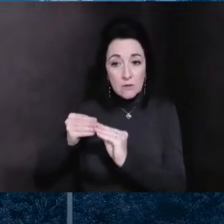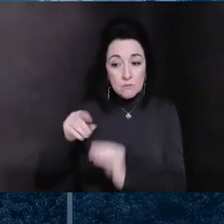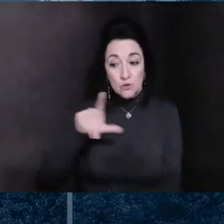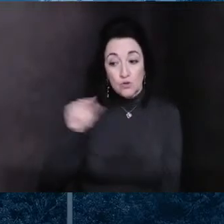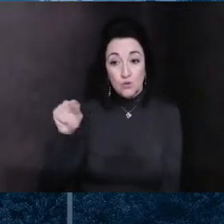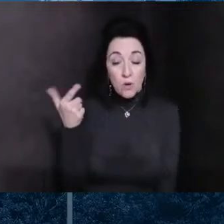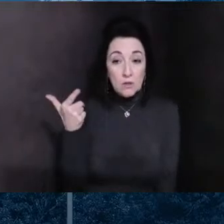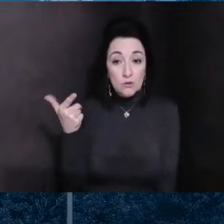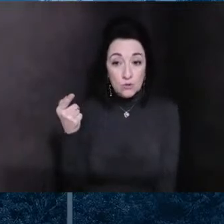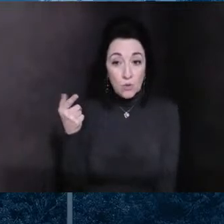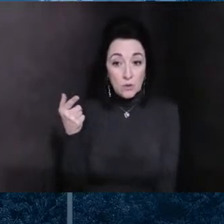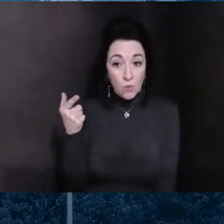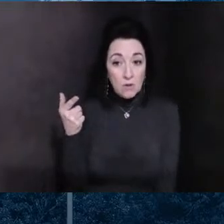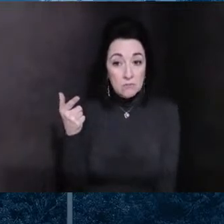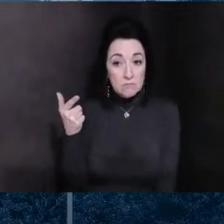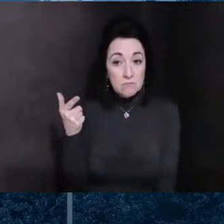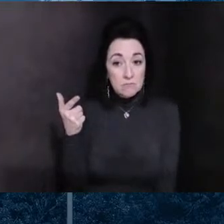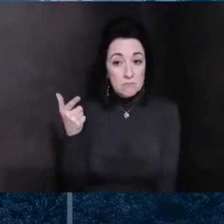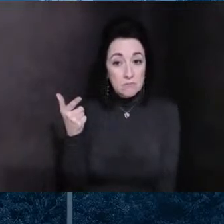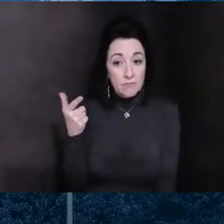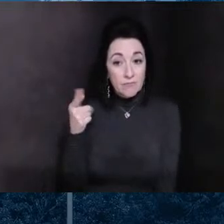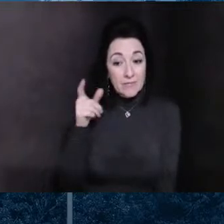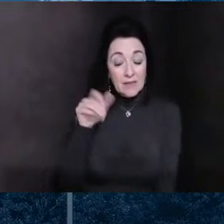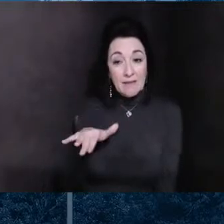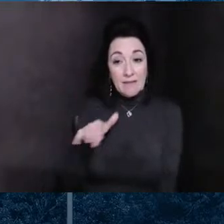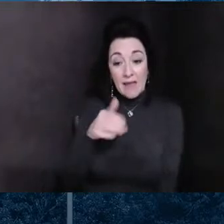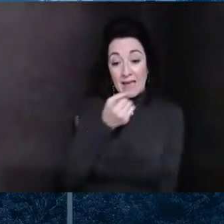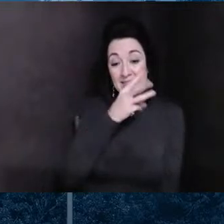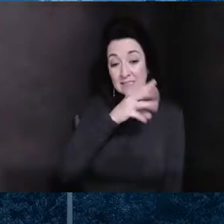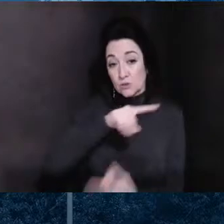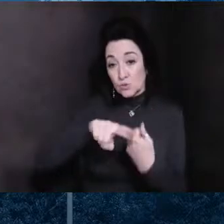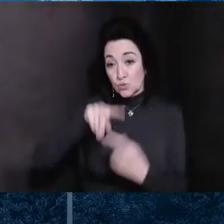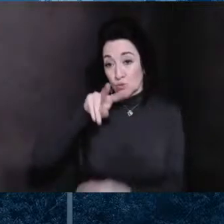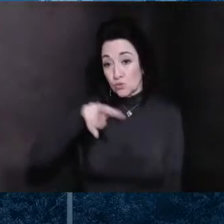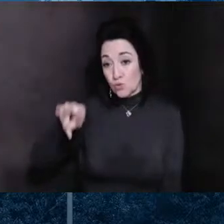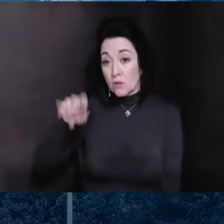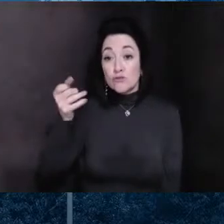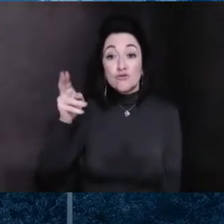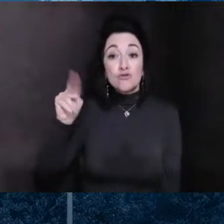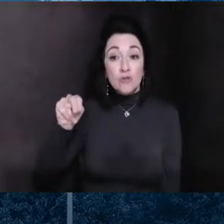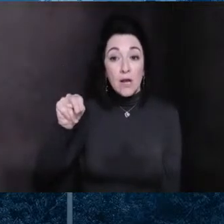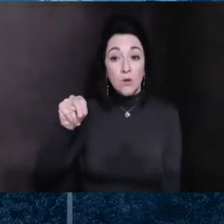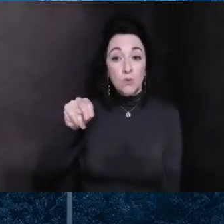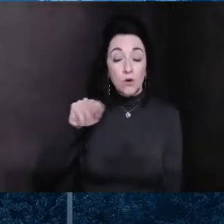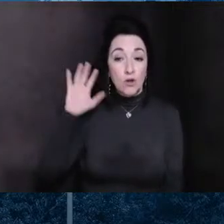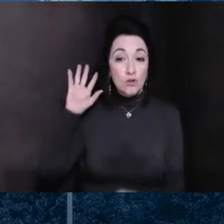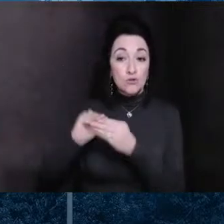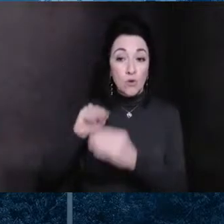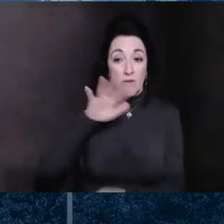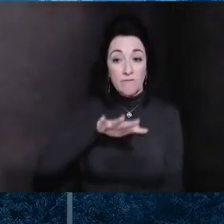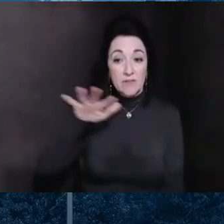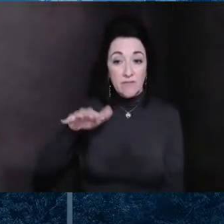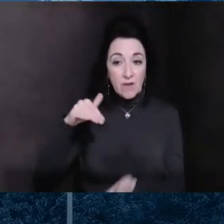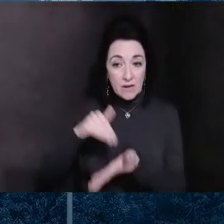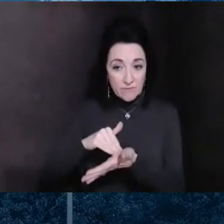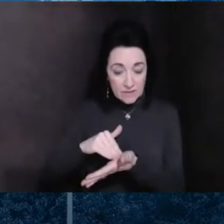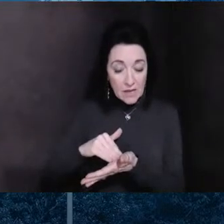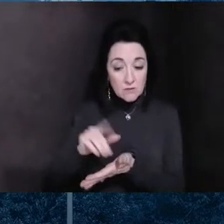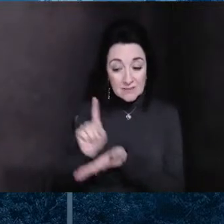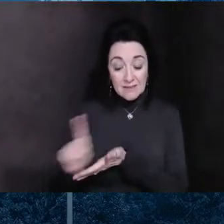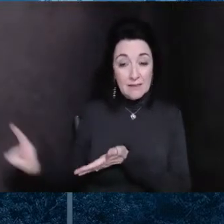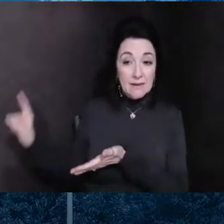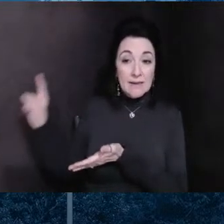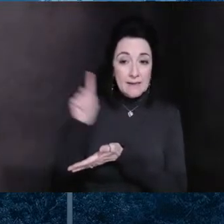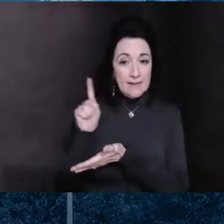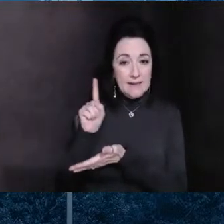2021. The 16th through 22nd of January, we were at 55,000. Last week, we took a little dip to,